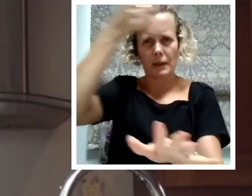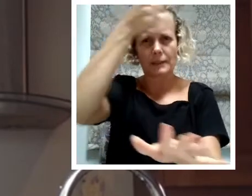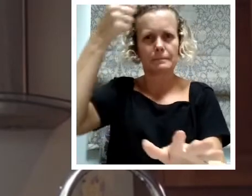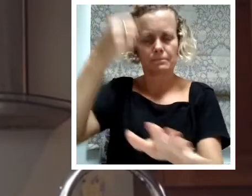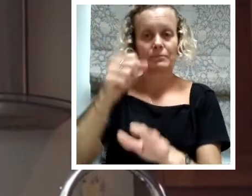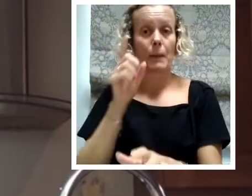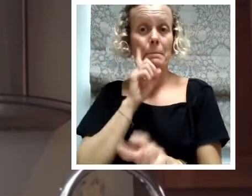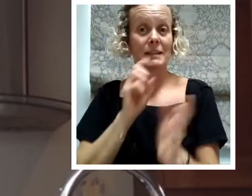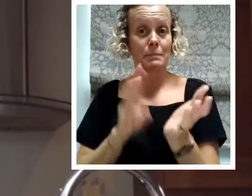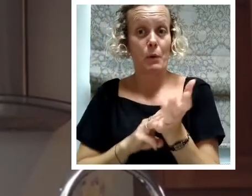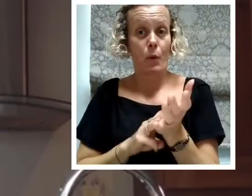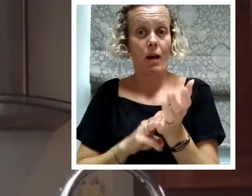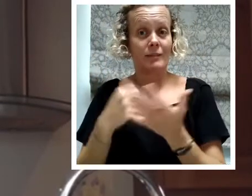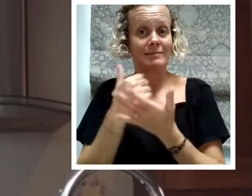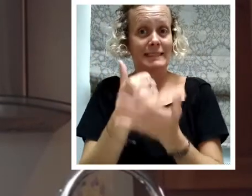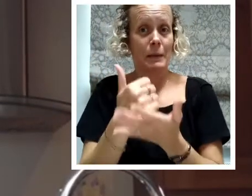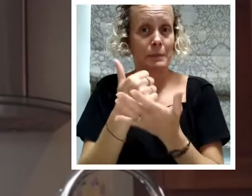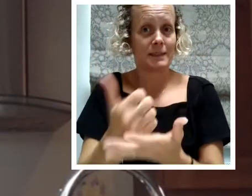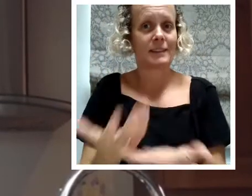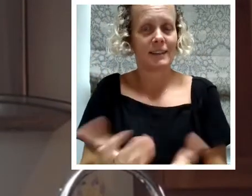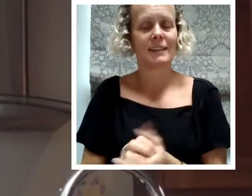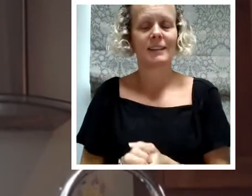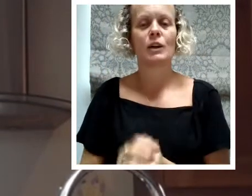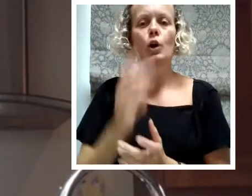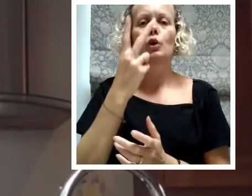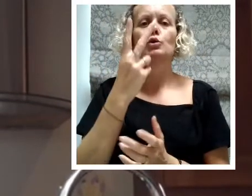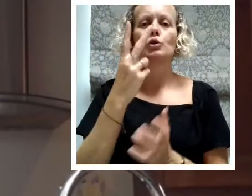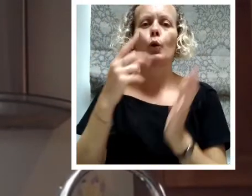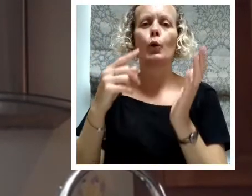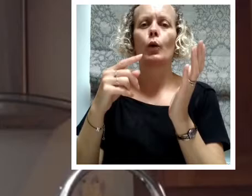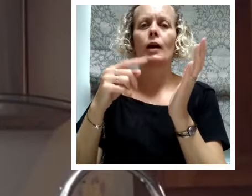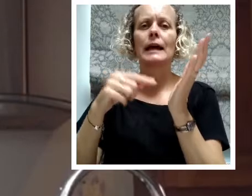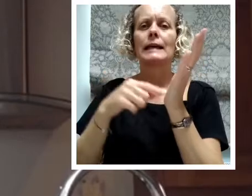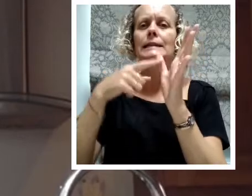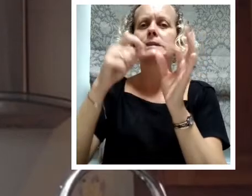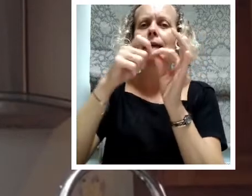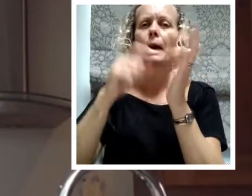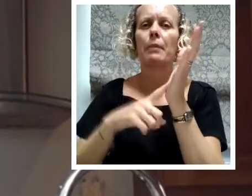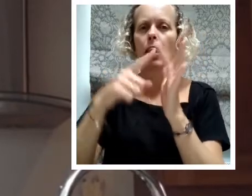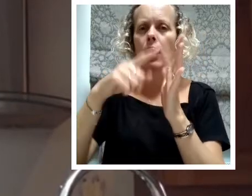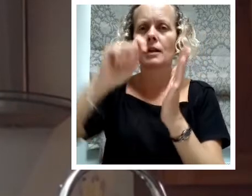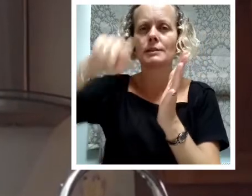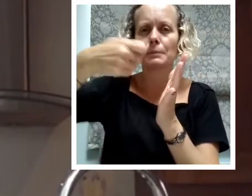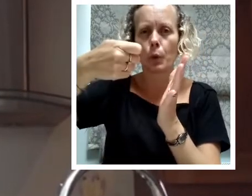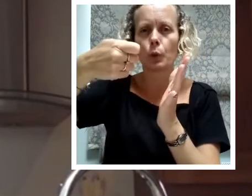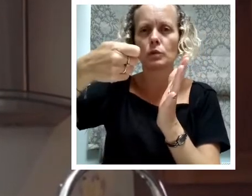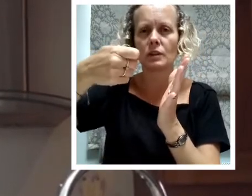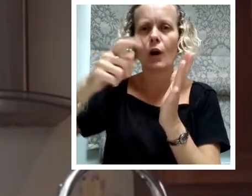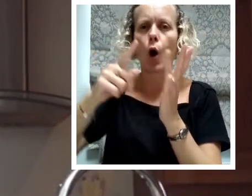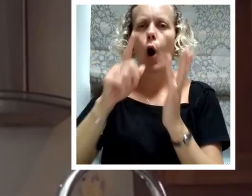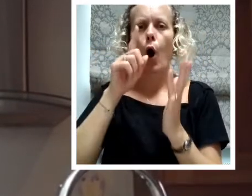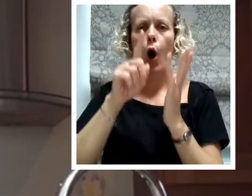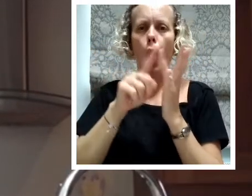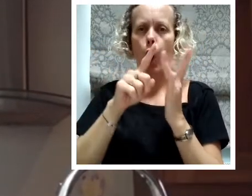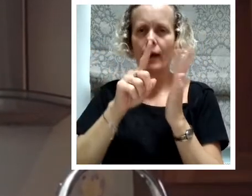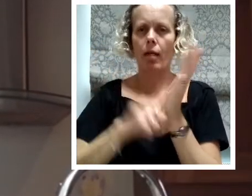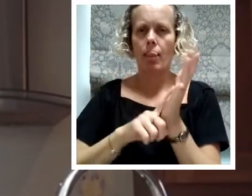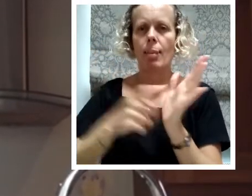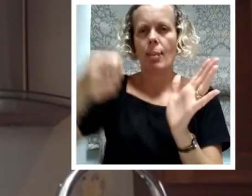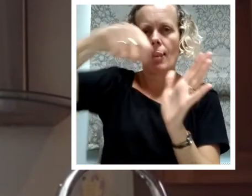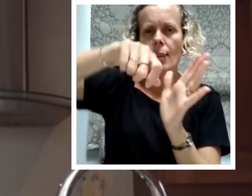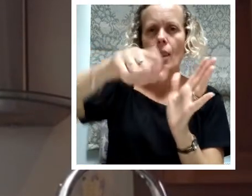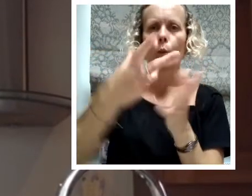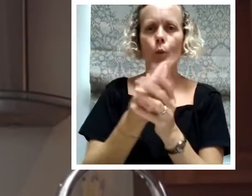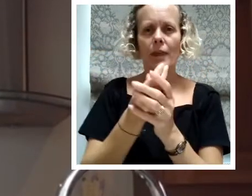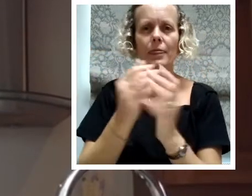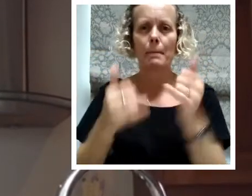tips, here's Mrs. Moore's tips. We're going to add 2 tablespoons of this oil. I'm going to be very careful doing this. Pop it into our jug